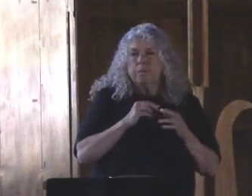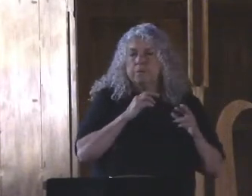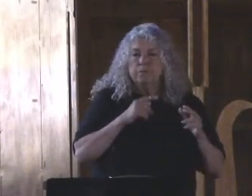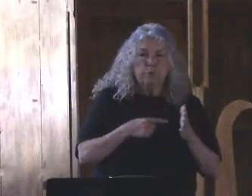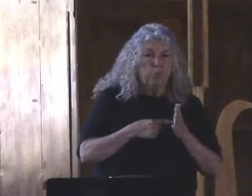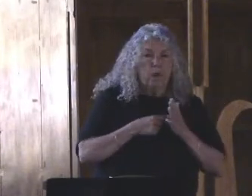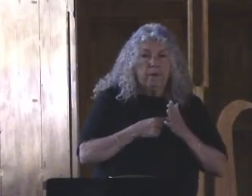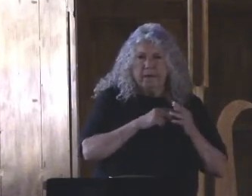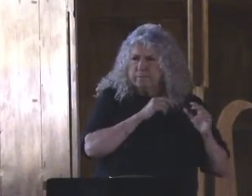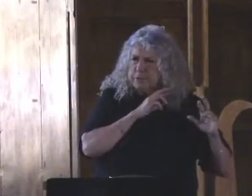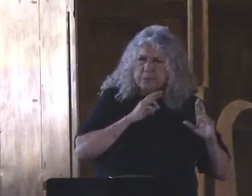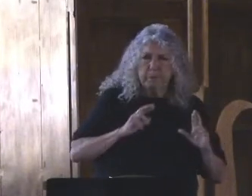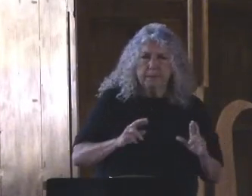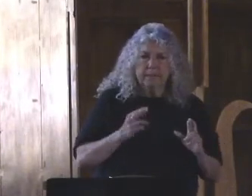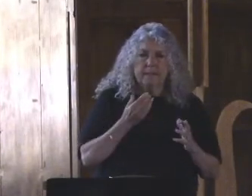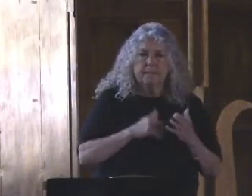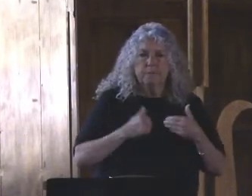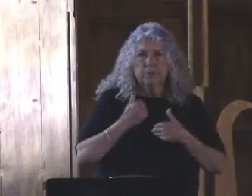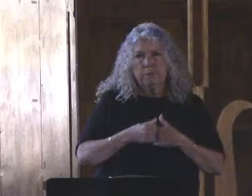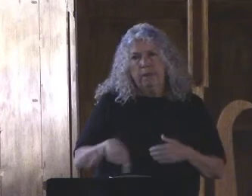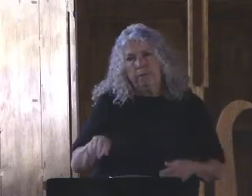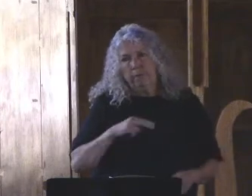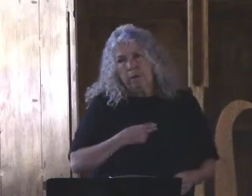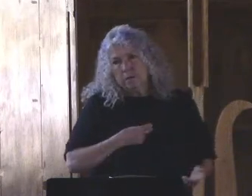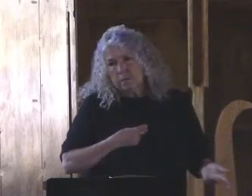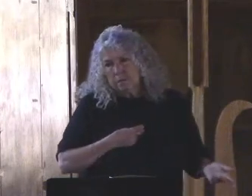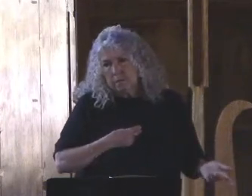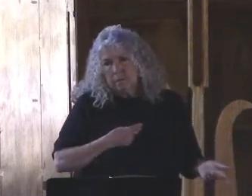response. Some are just irritating.